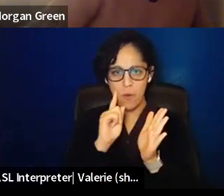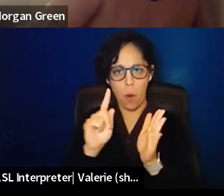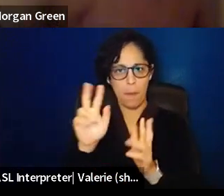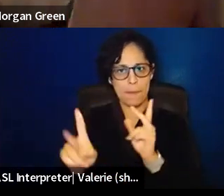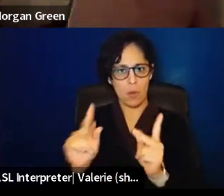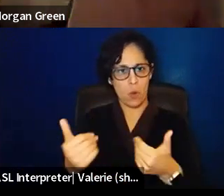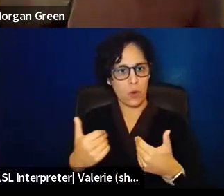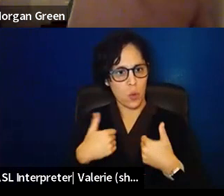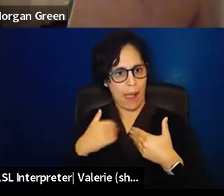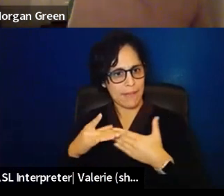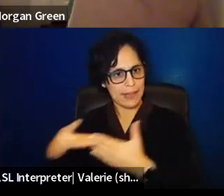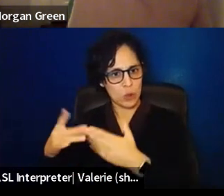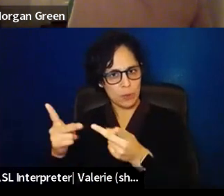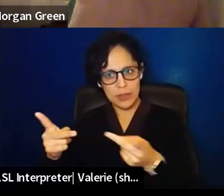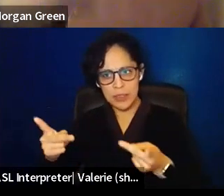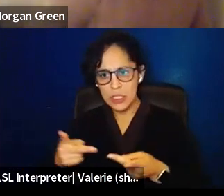Yeah,